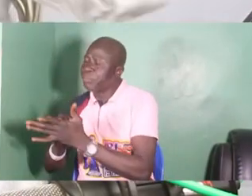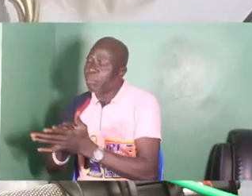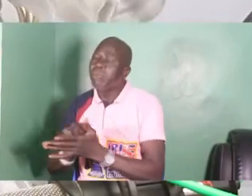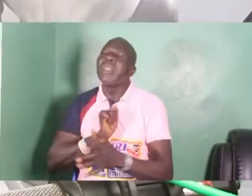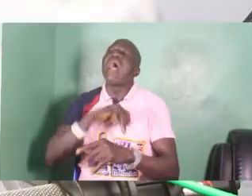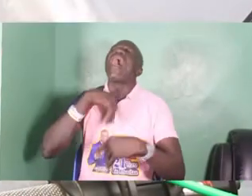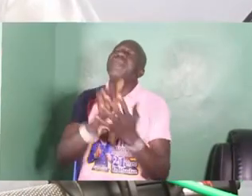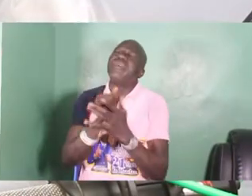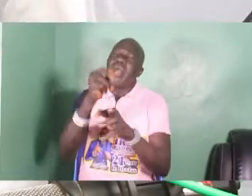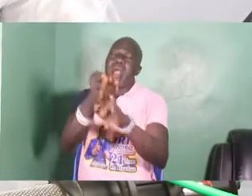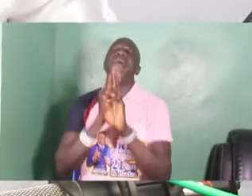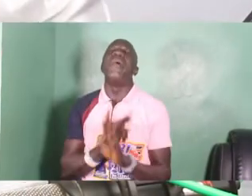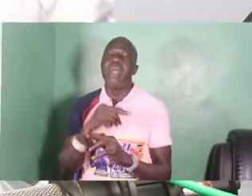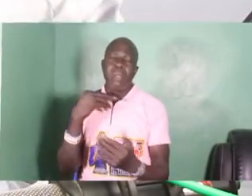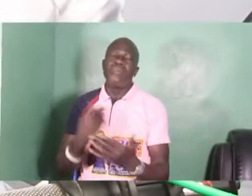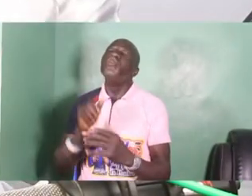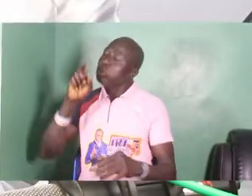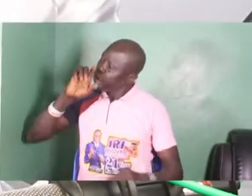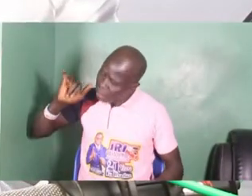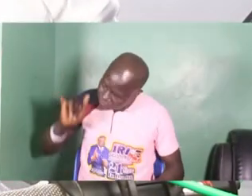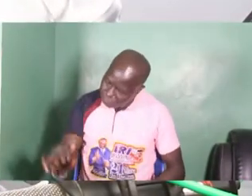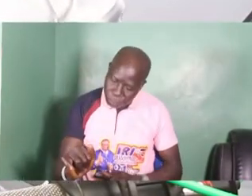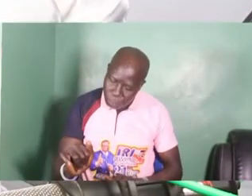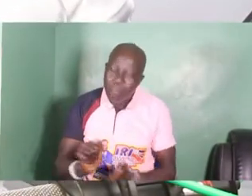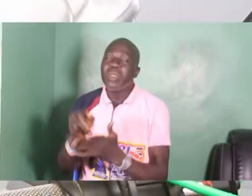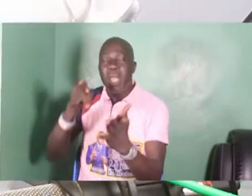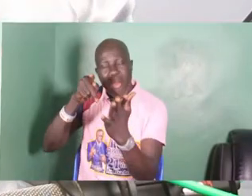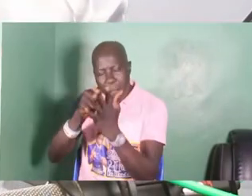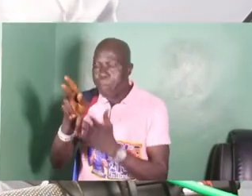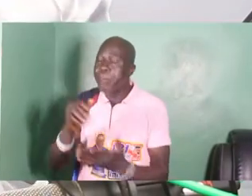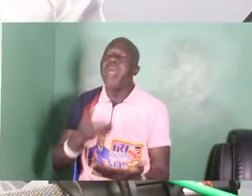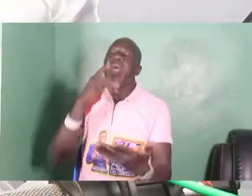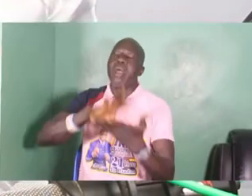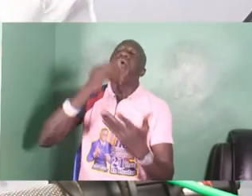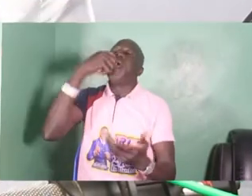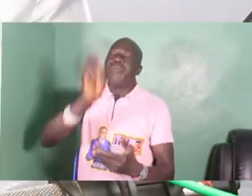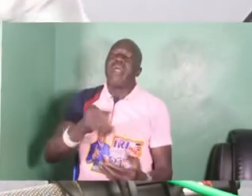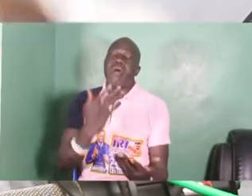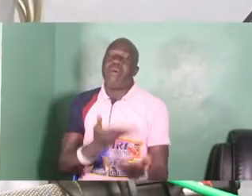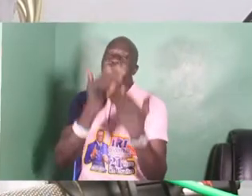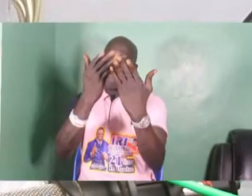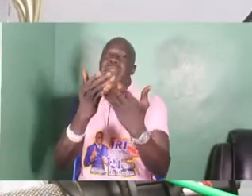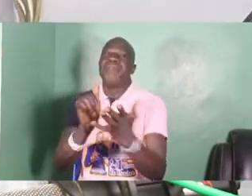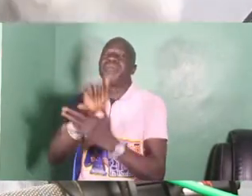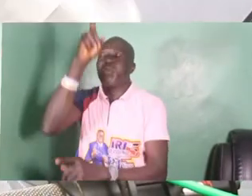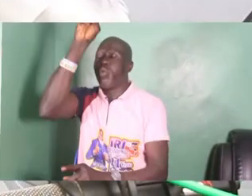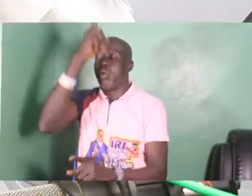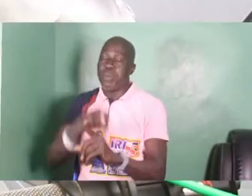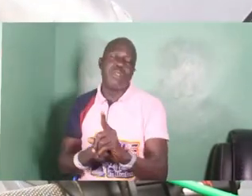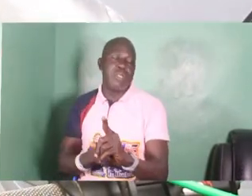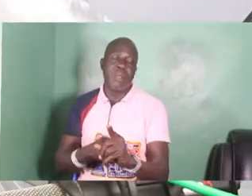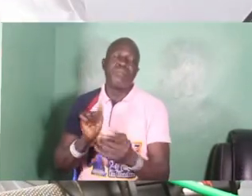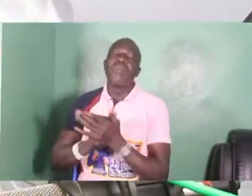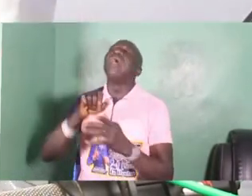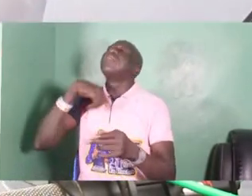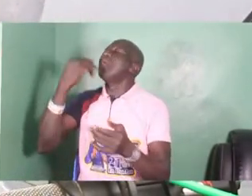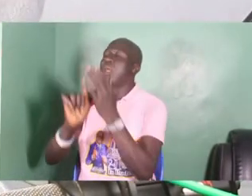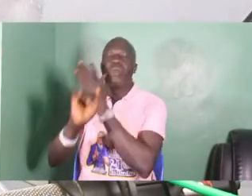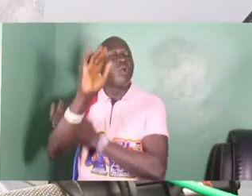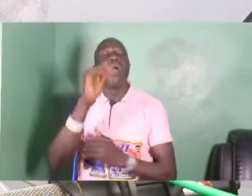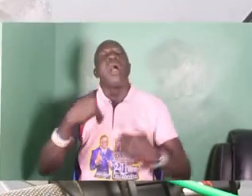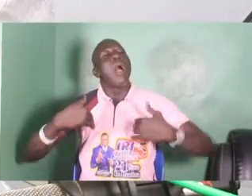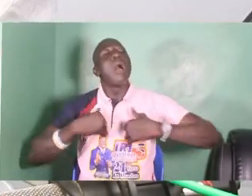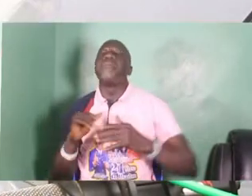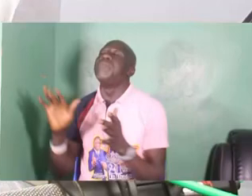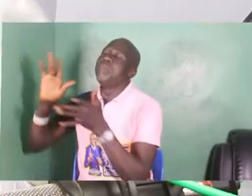woman said, oh, no. She's always there. Still. She pay coming offering. Only on she said, "Mom, God help